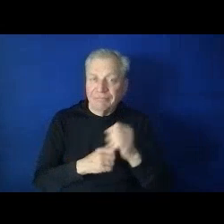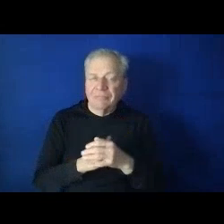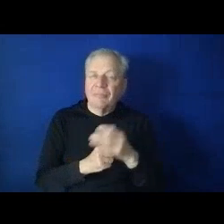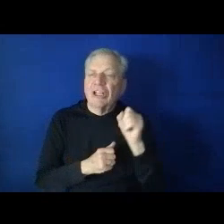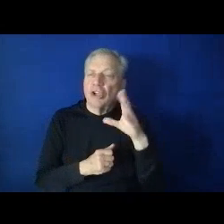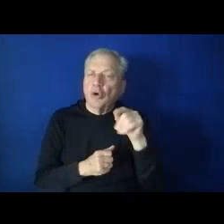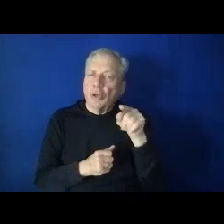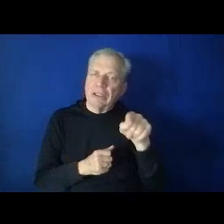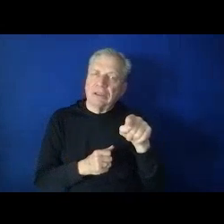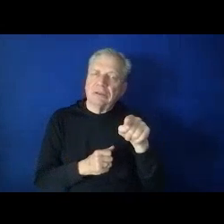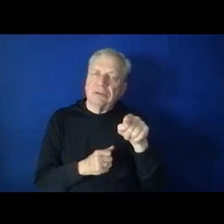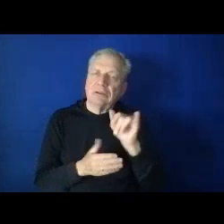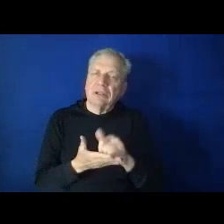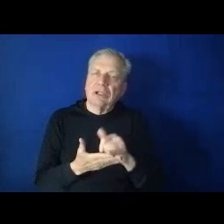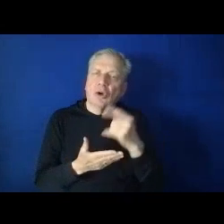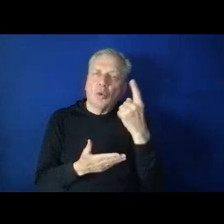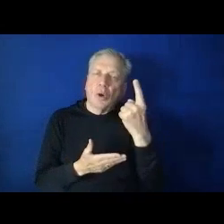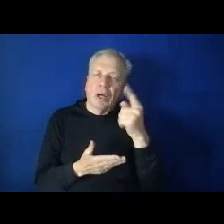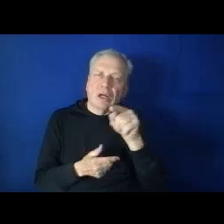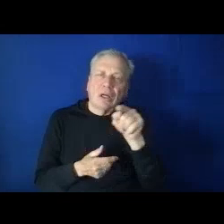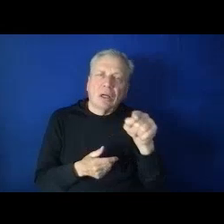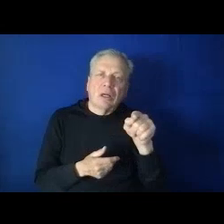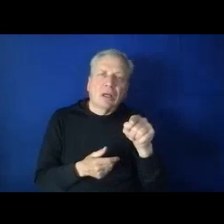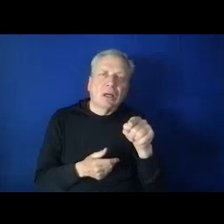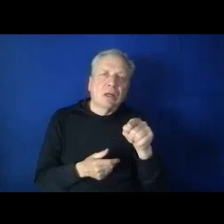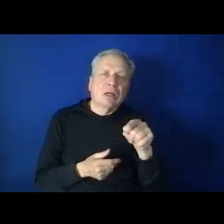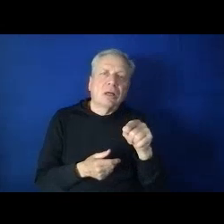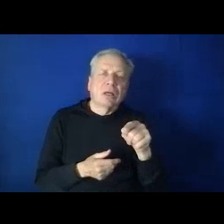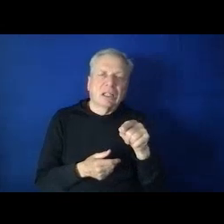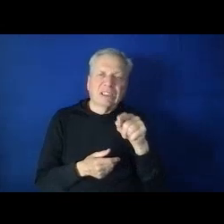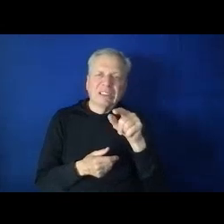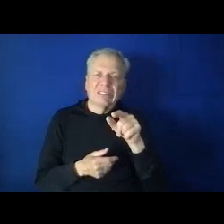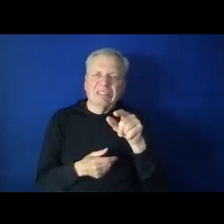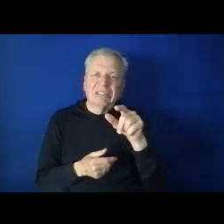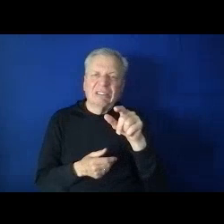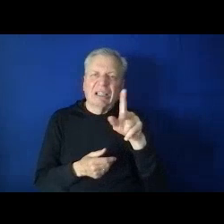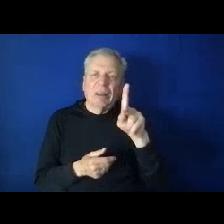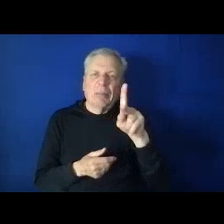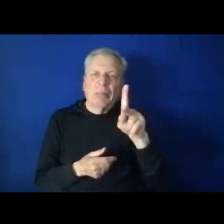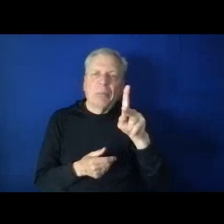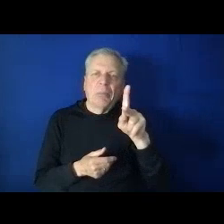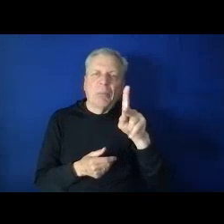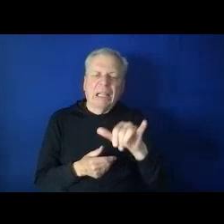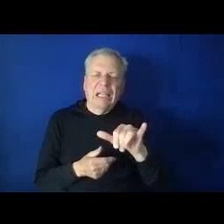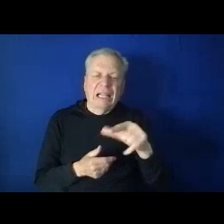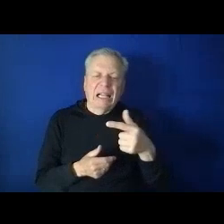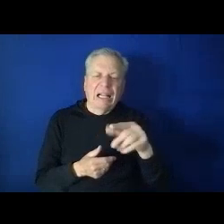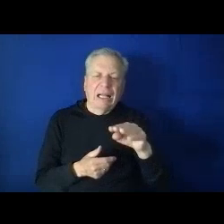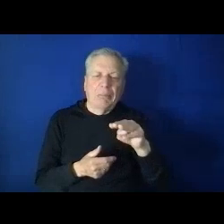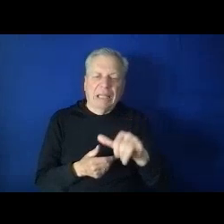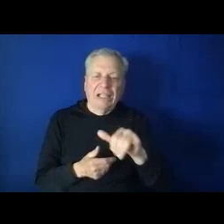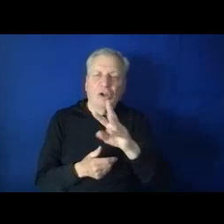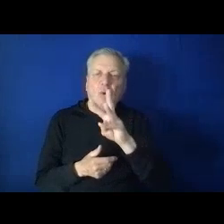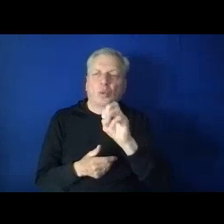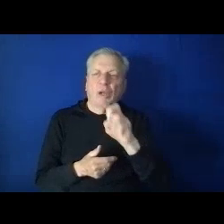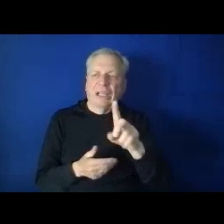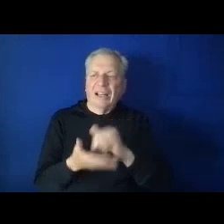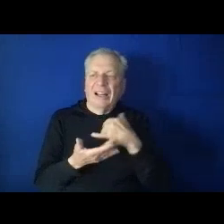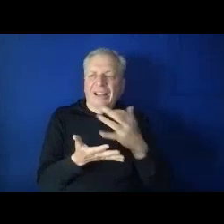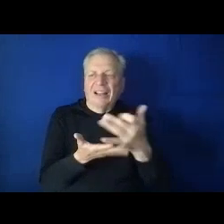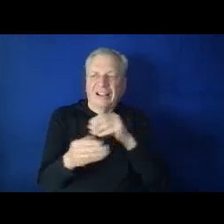This is one crassula, it's pygmy weed, and it was something I collected in 2015 in